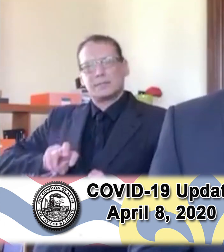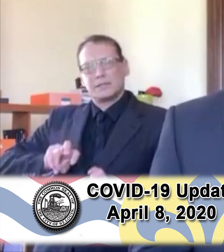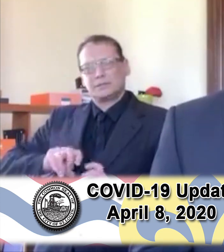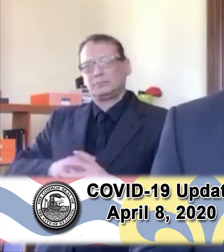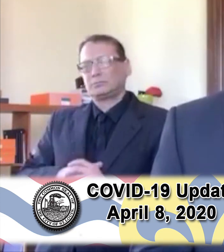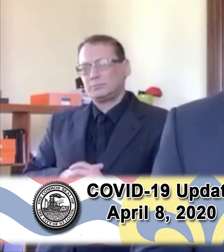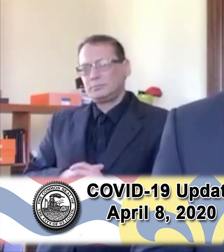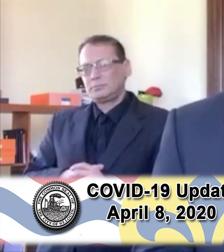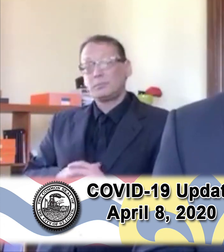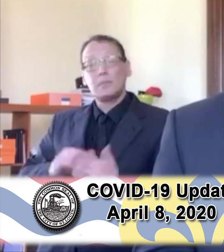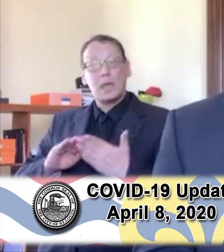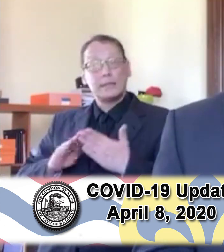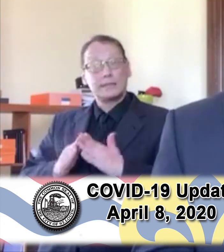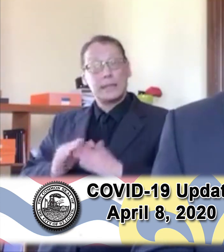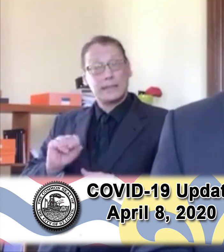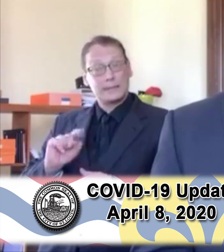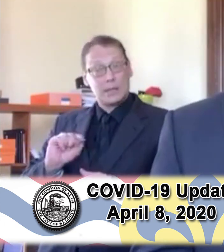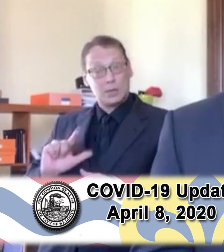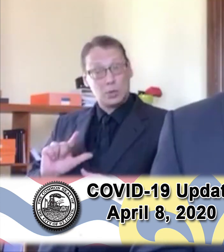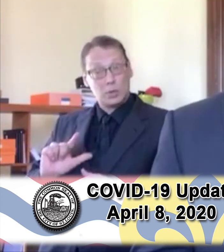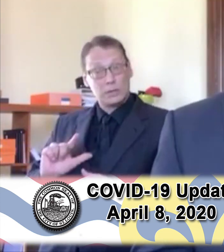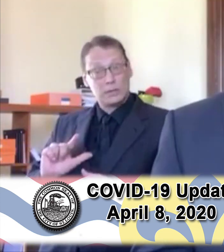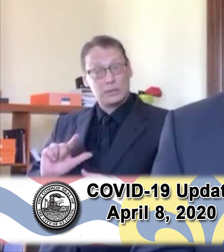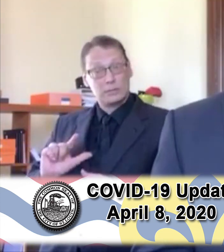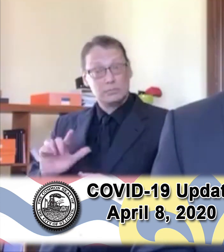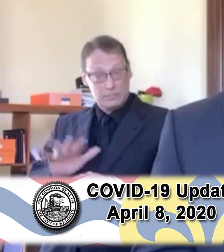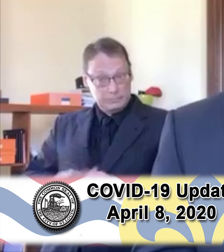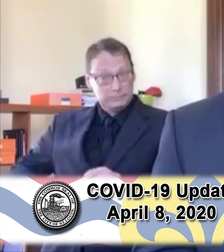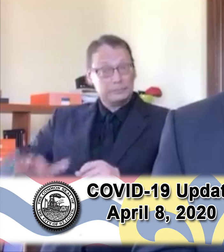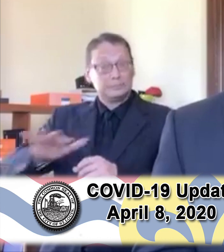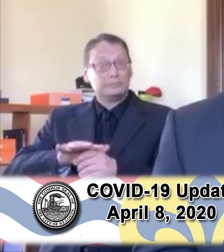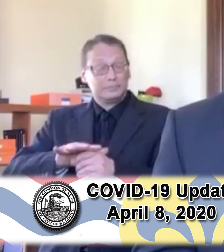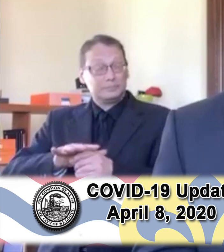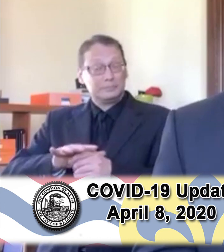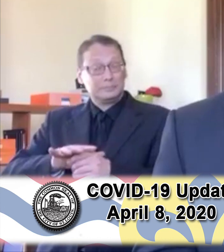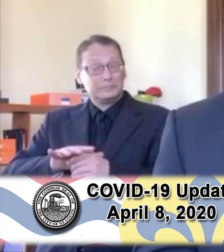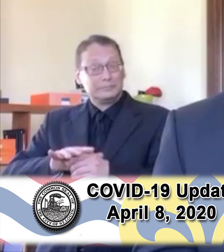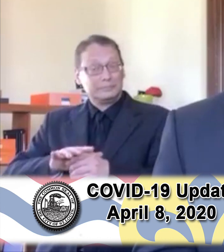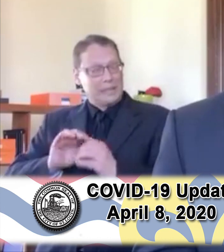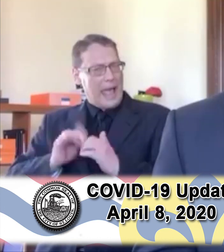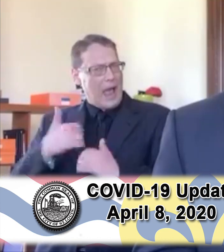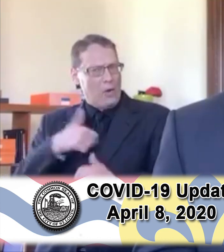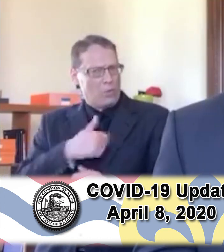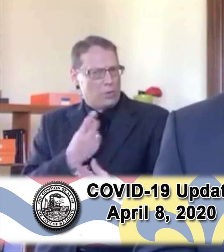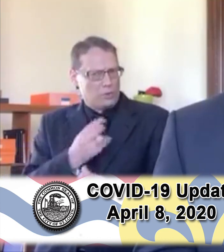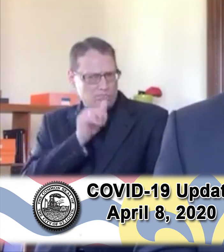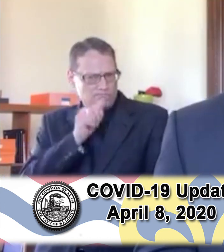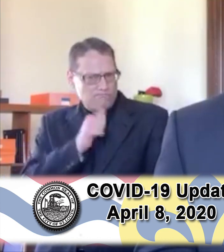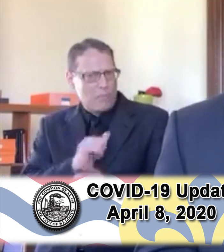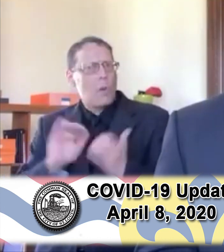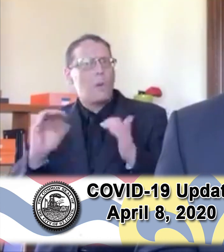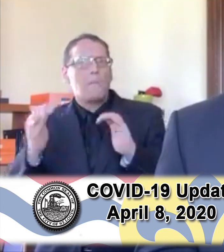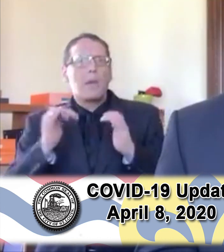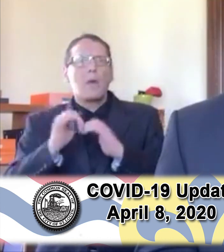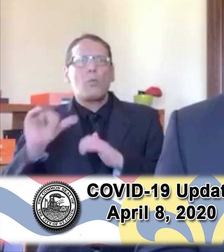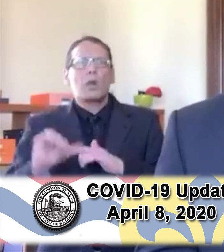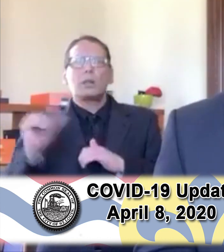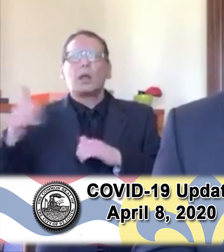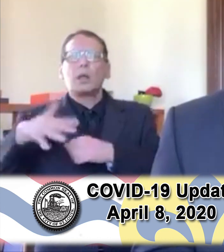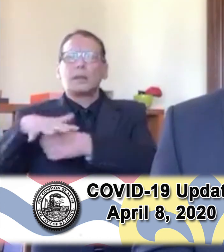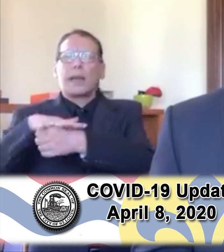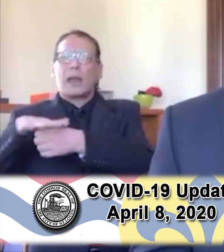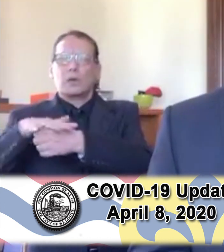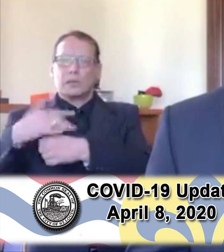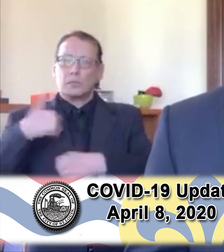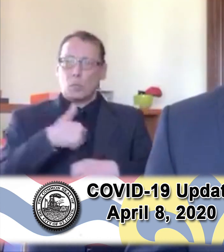compare how the City of St. Louis and the region itself is faring with this pandemic compared to other regions in the country?